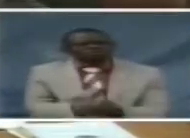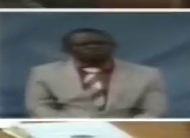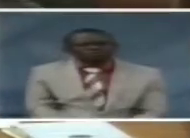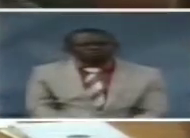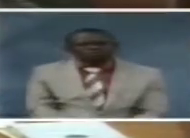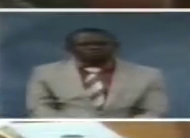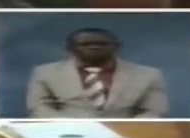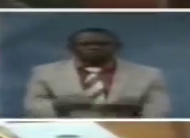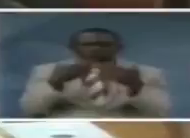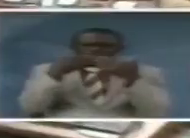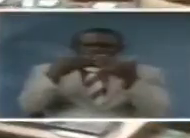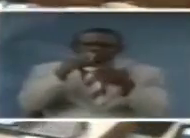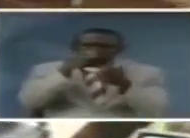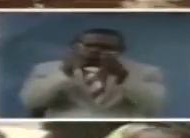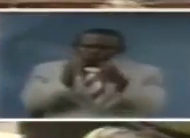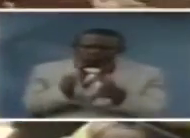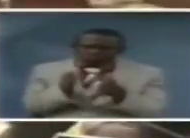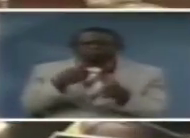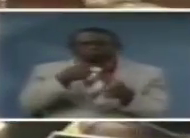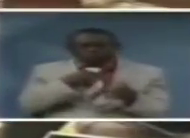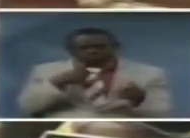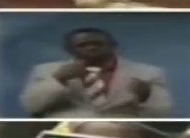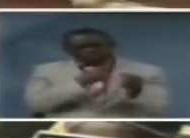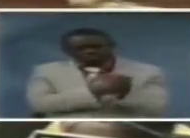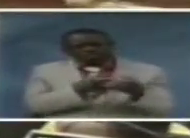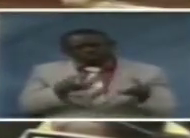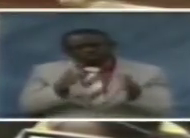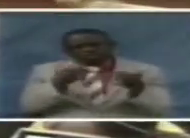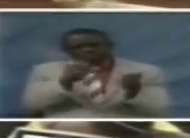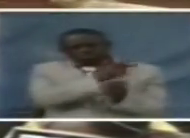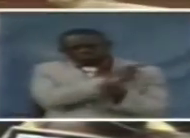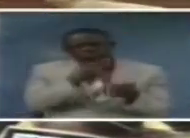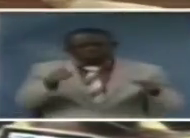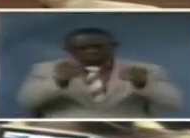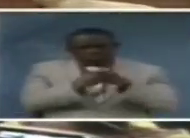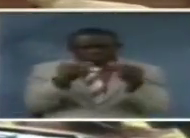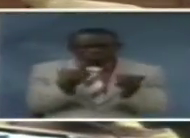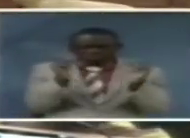October 2017. Acting Leader of Government Business.